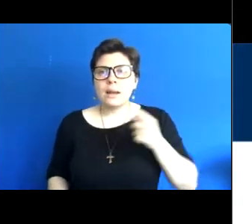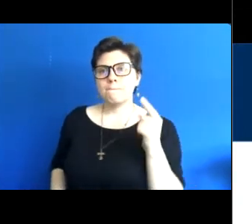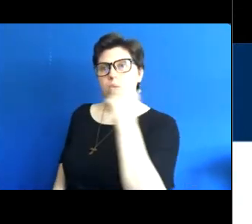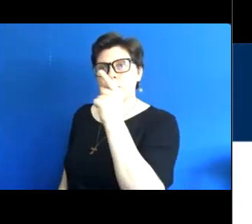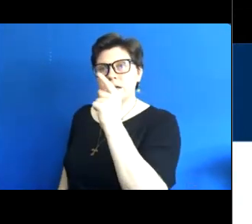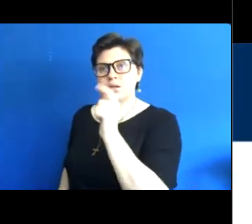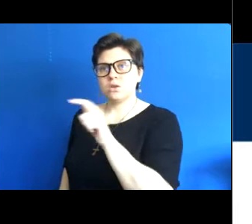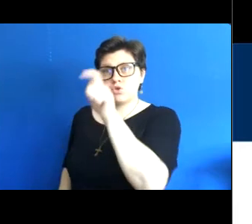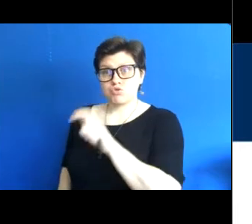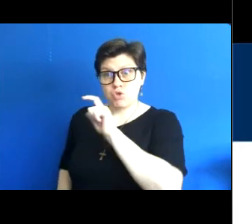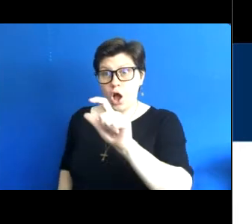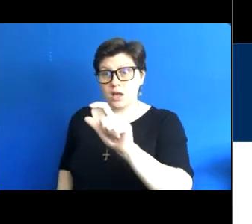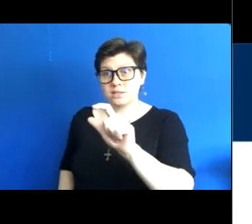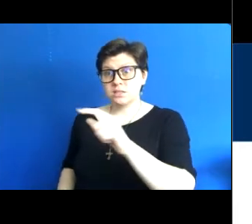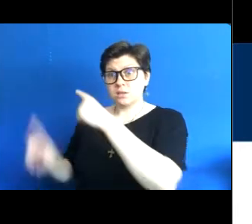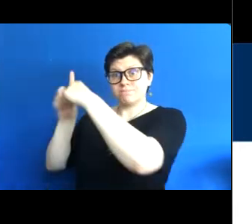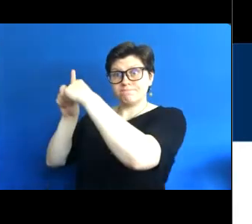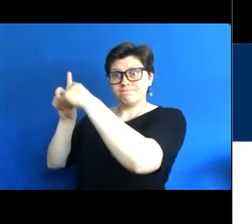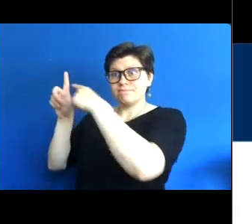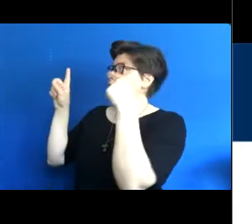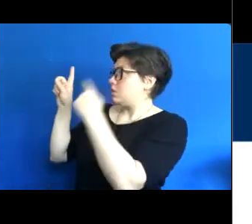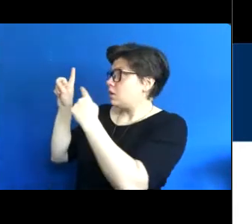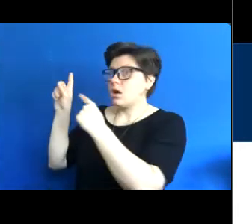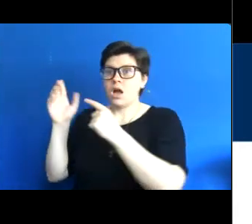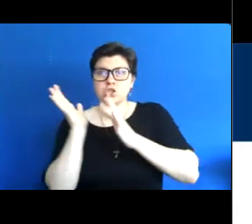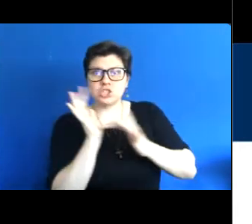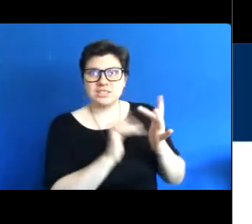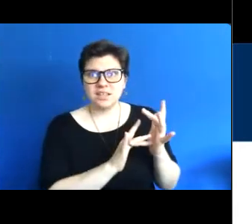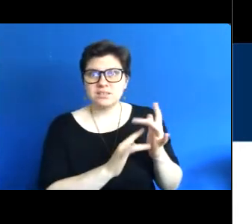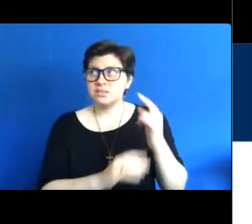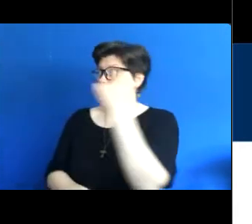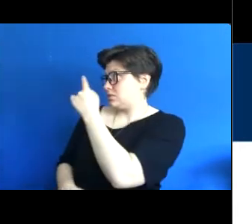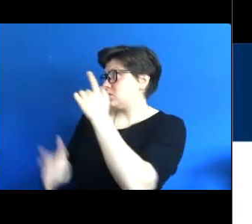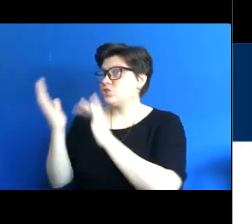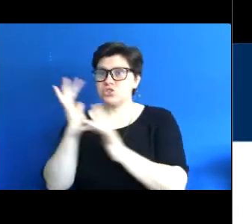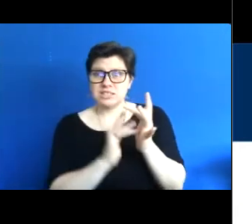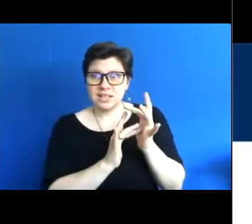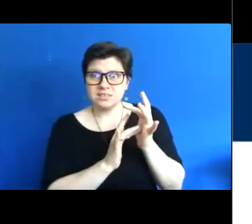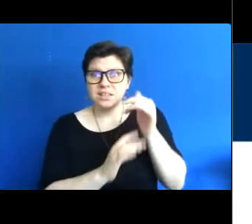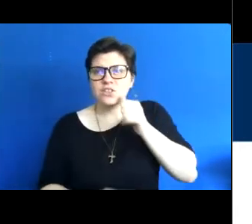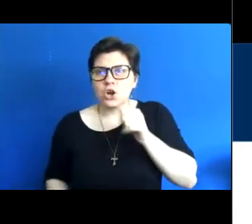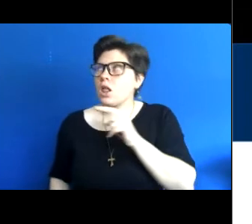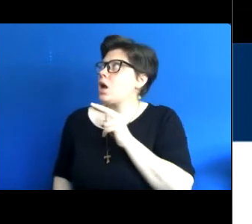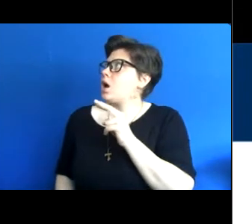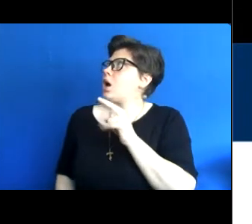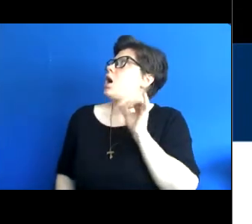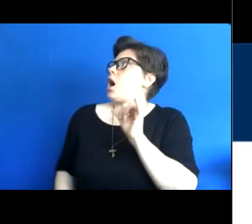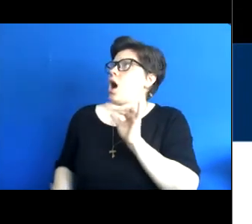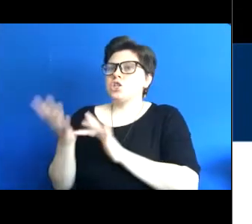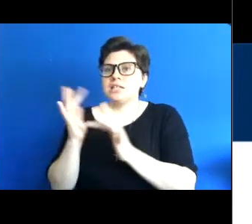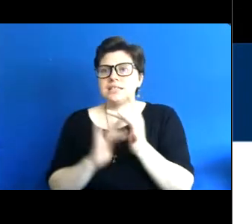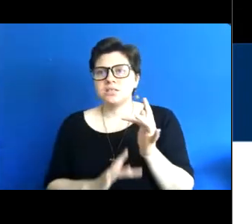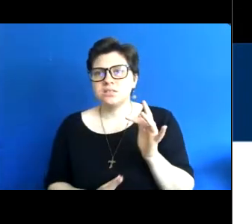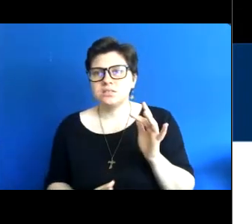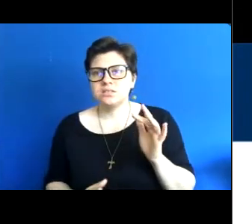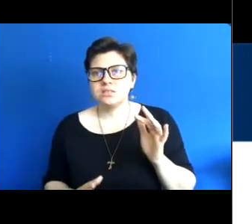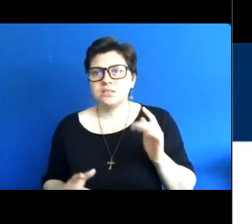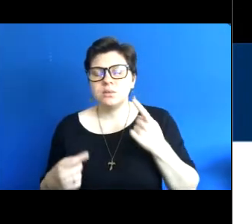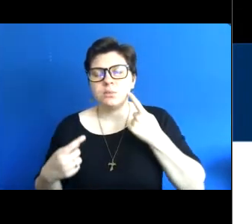that was in the room, Jesus. And finally, she signed back Jesus. So for all those